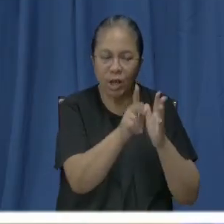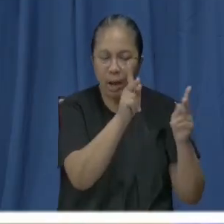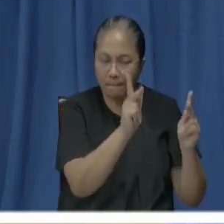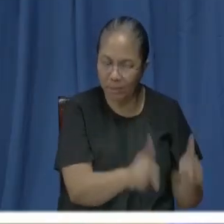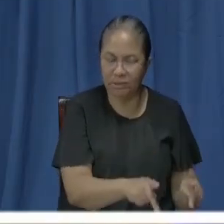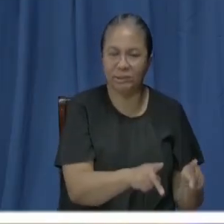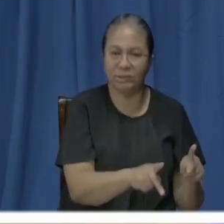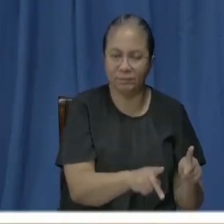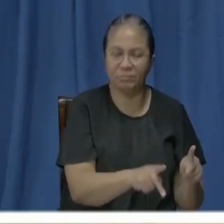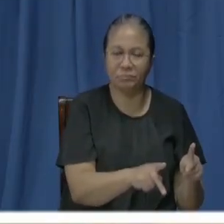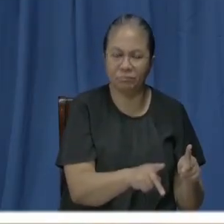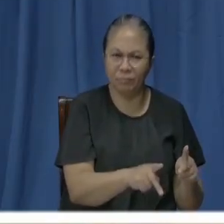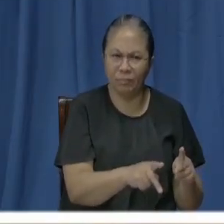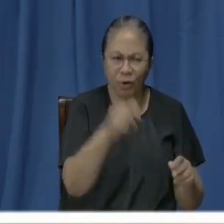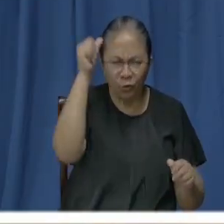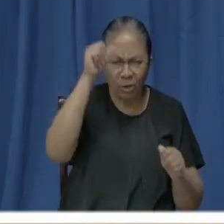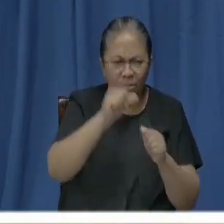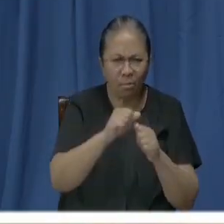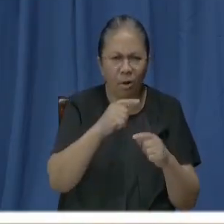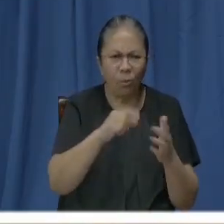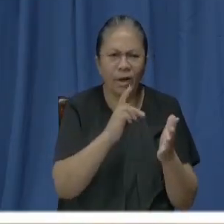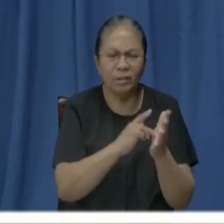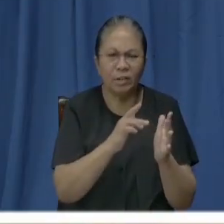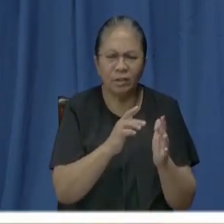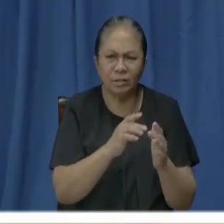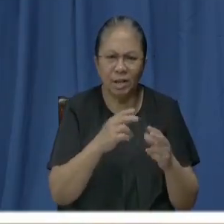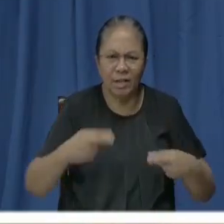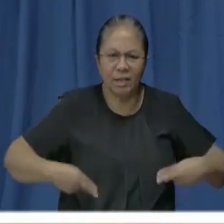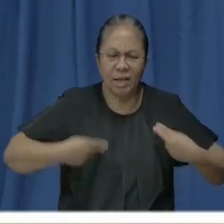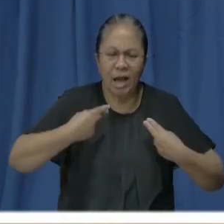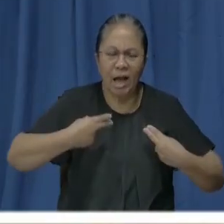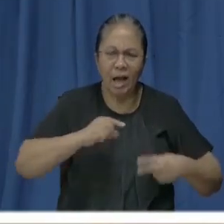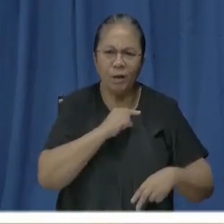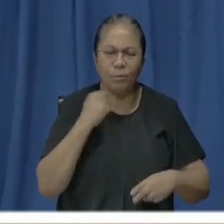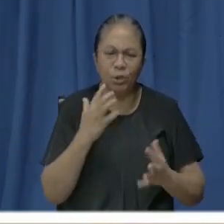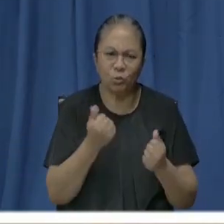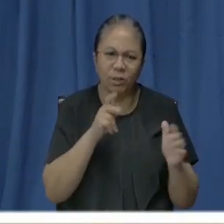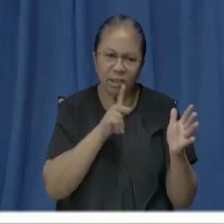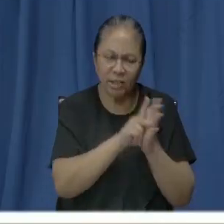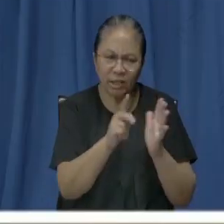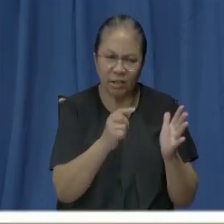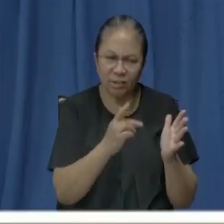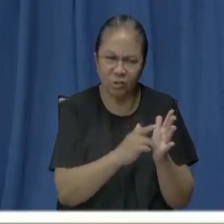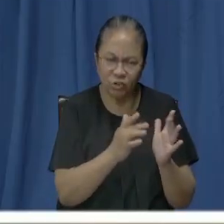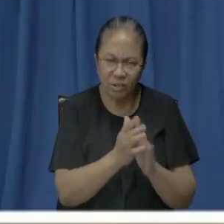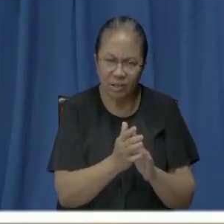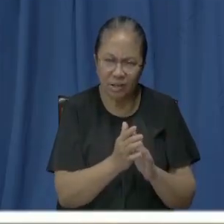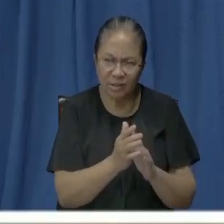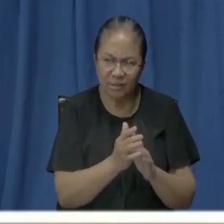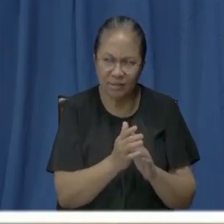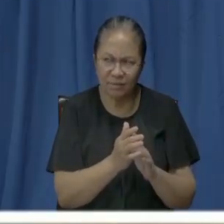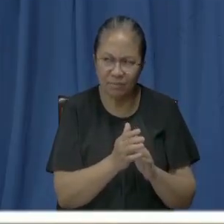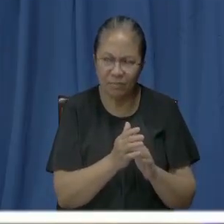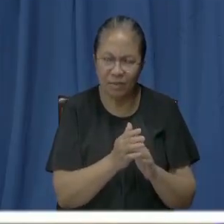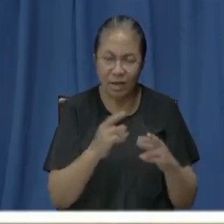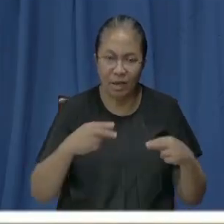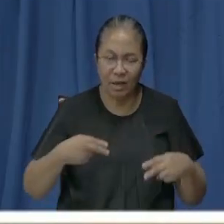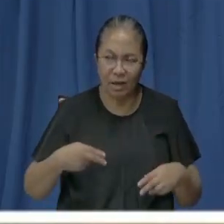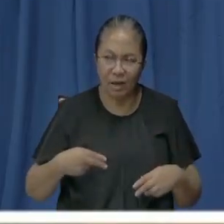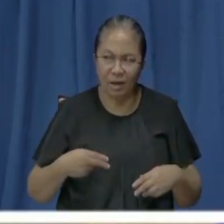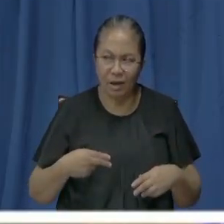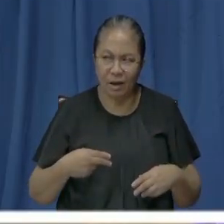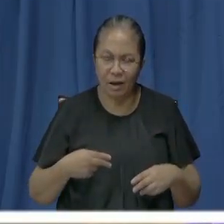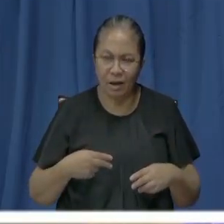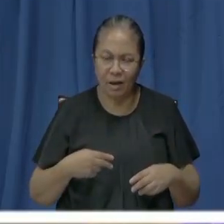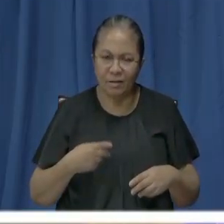When the high priest wanted to condemn Jesus, the high priest said to